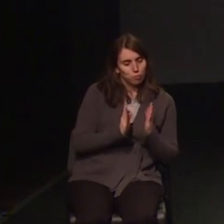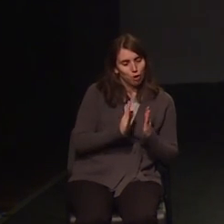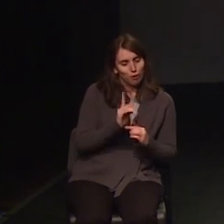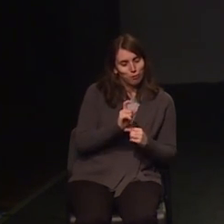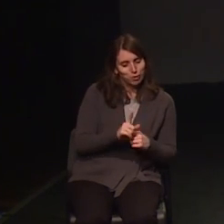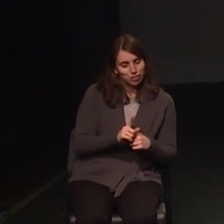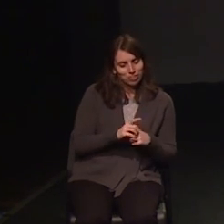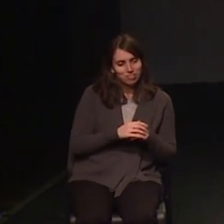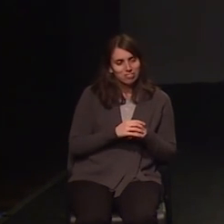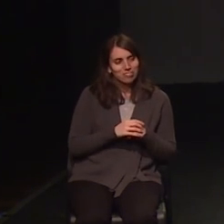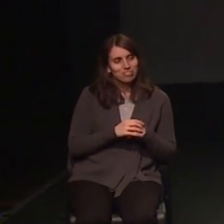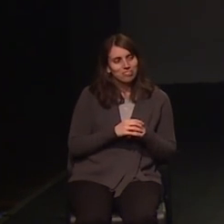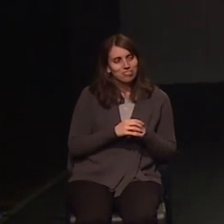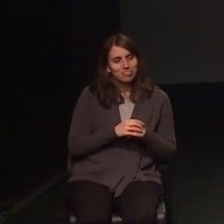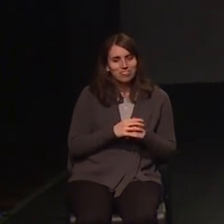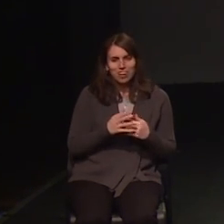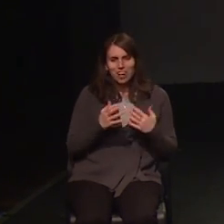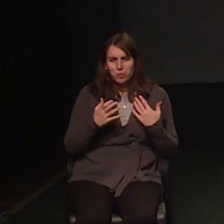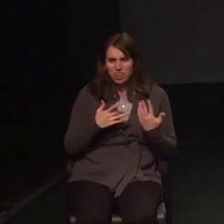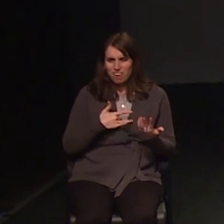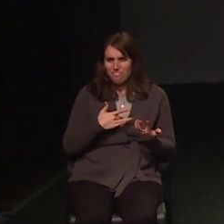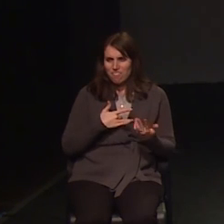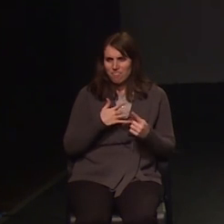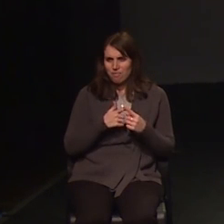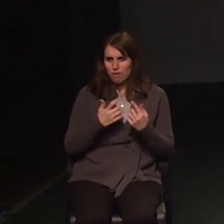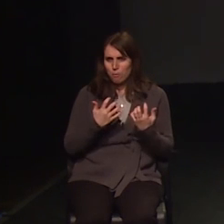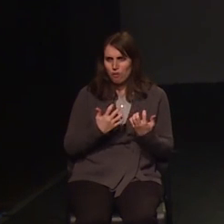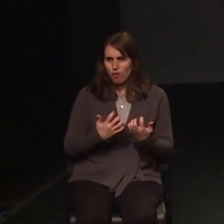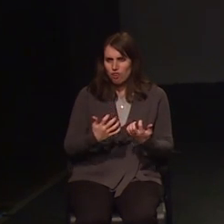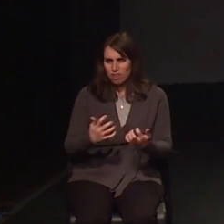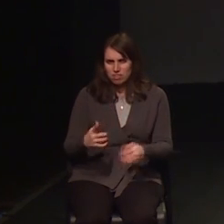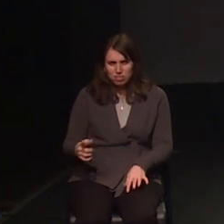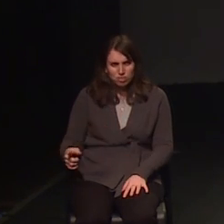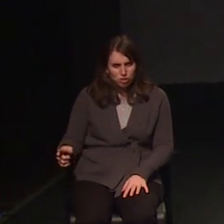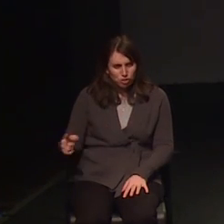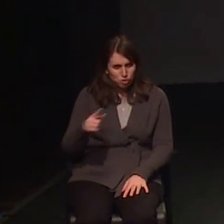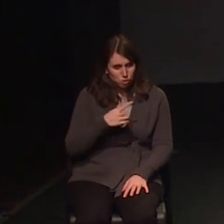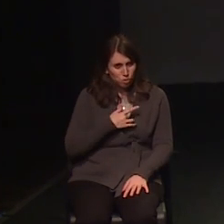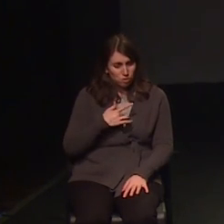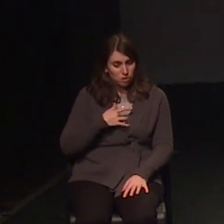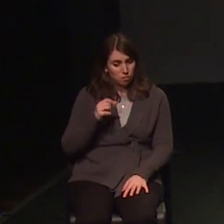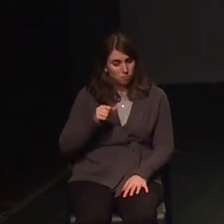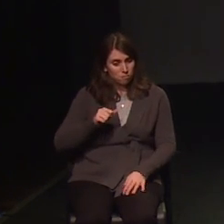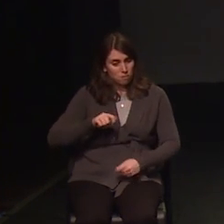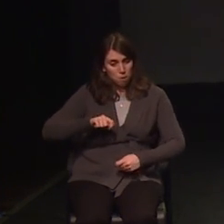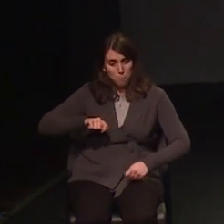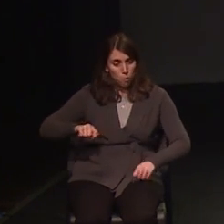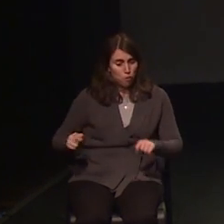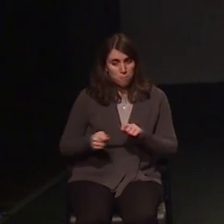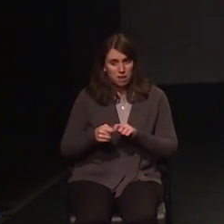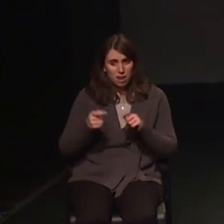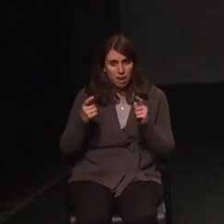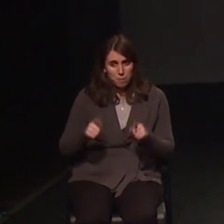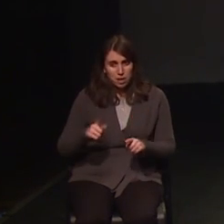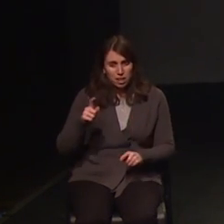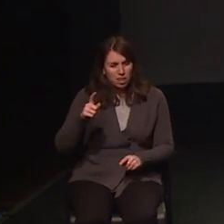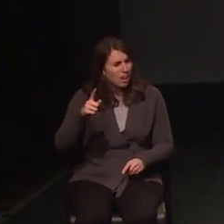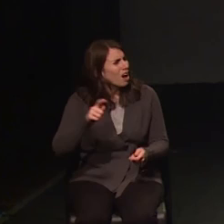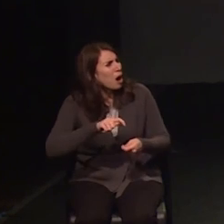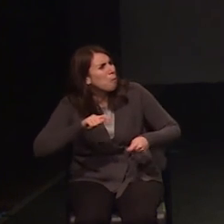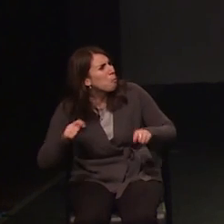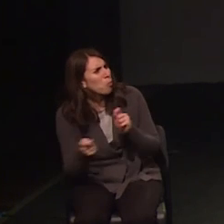to just get a reading from the audience on whether or not you think there is a movement. Yes or no? A movement